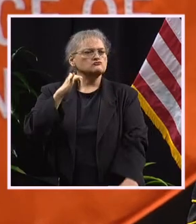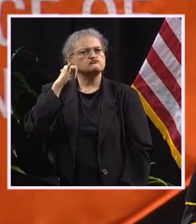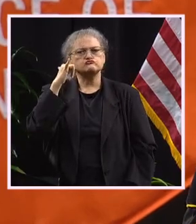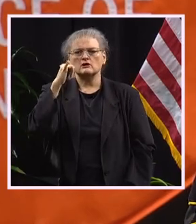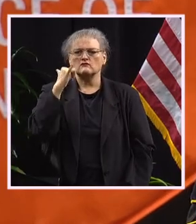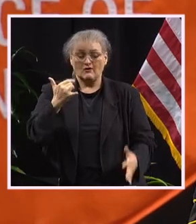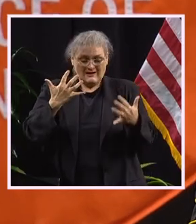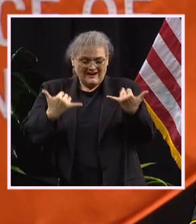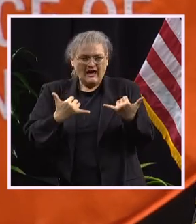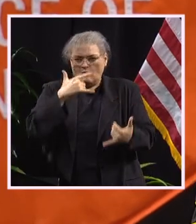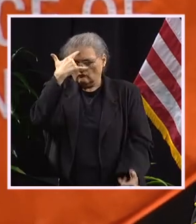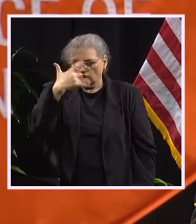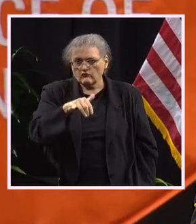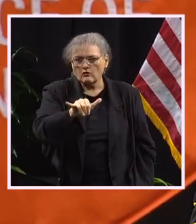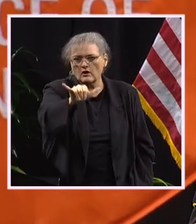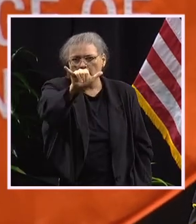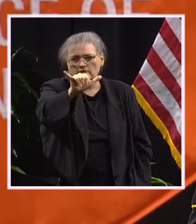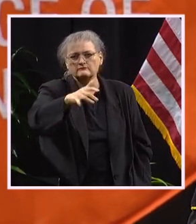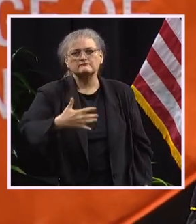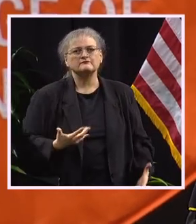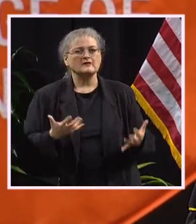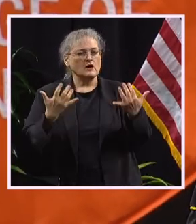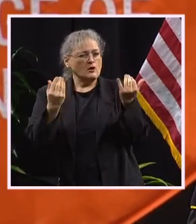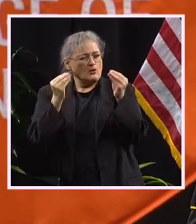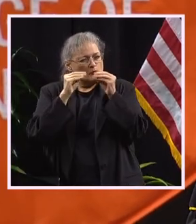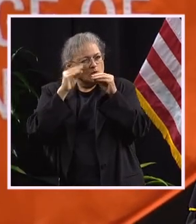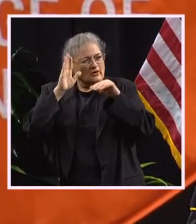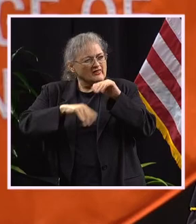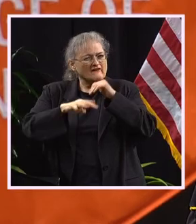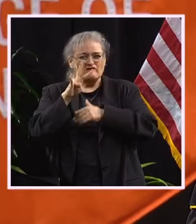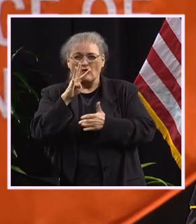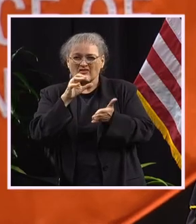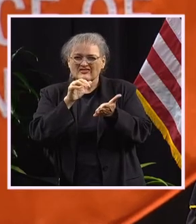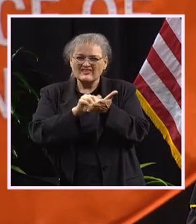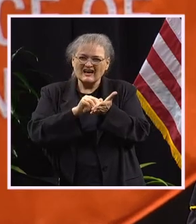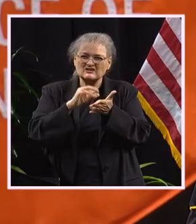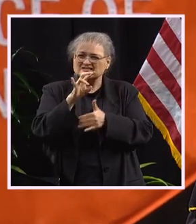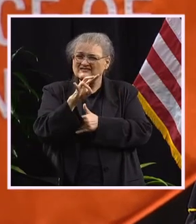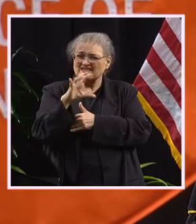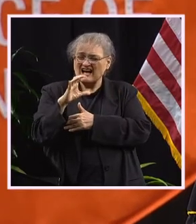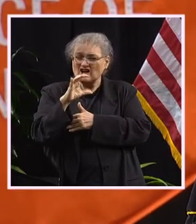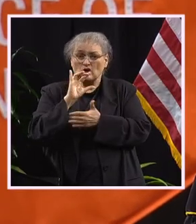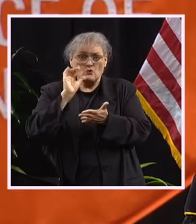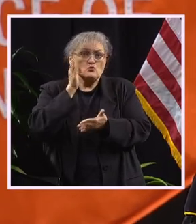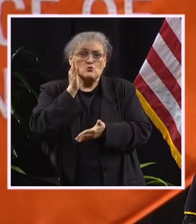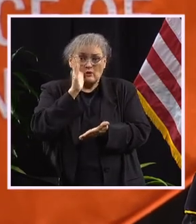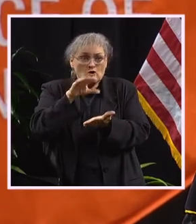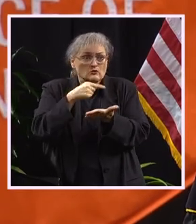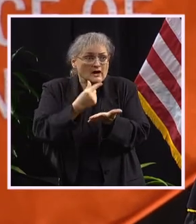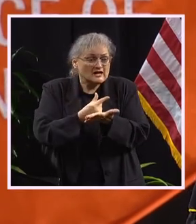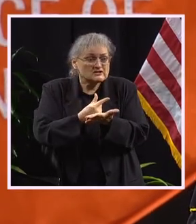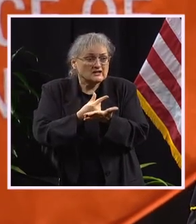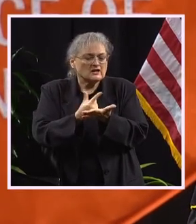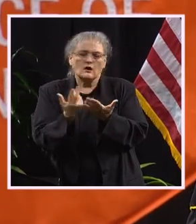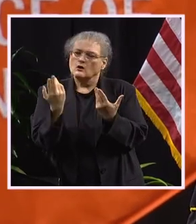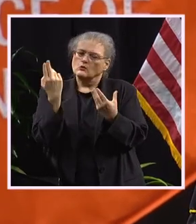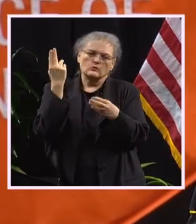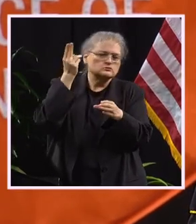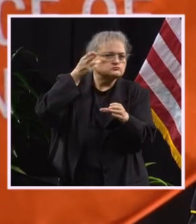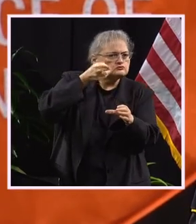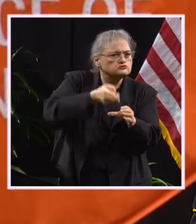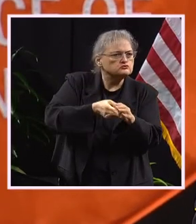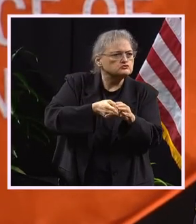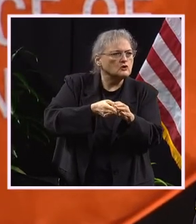and forever. More than 4,700 students are graduating this spring and will join the ranks of our